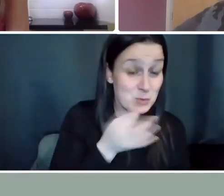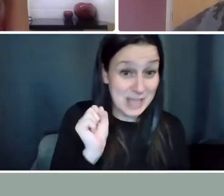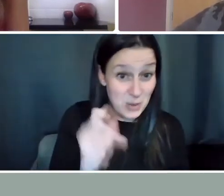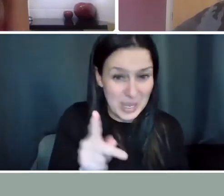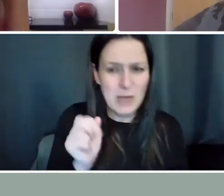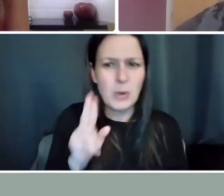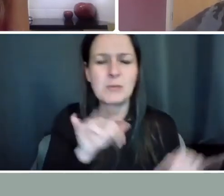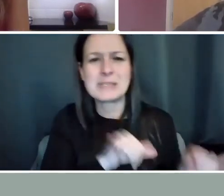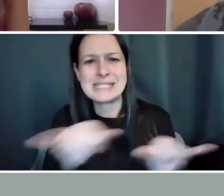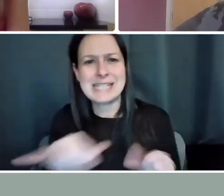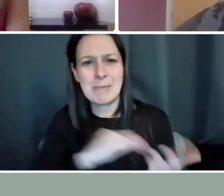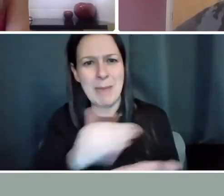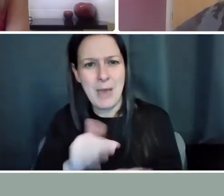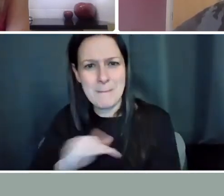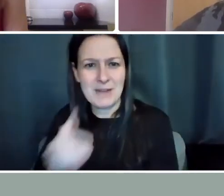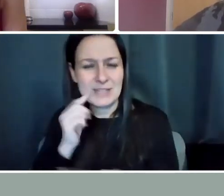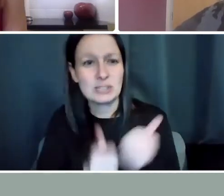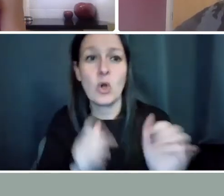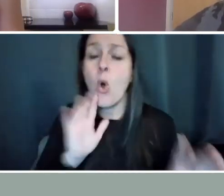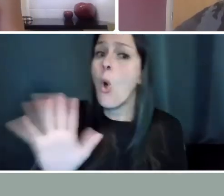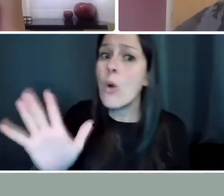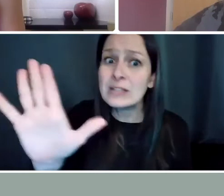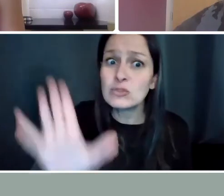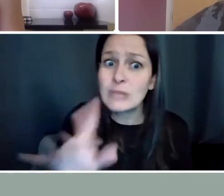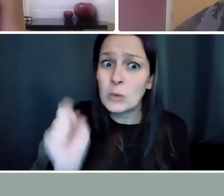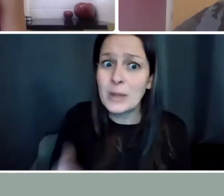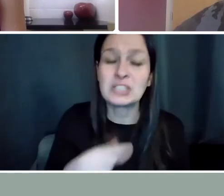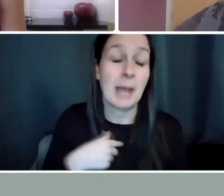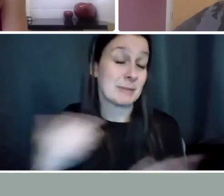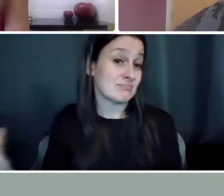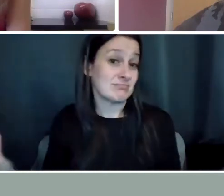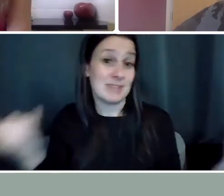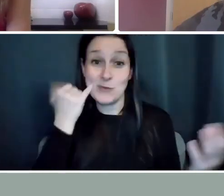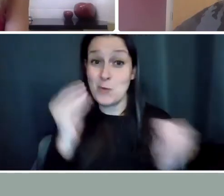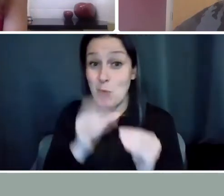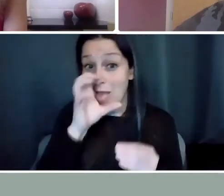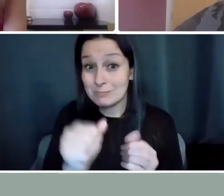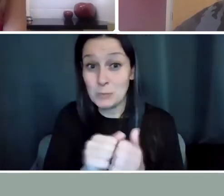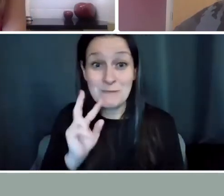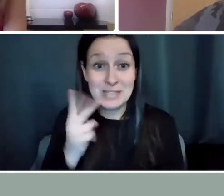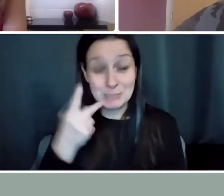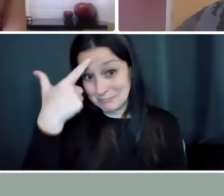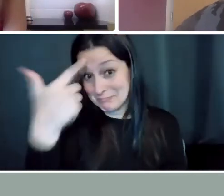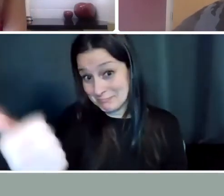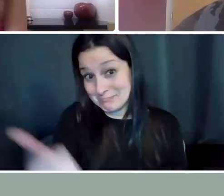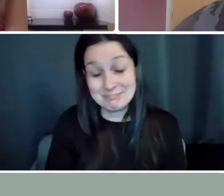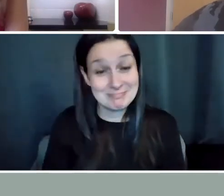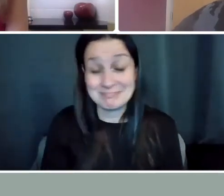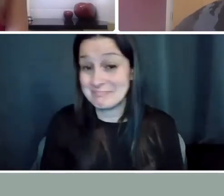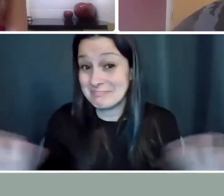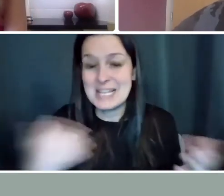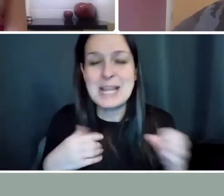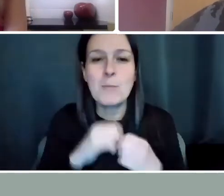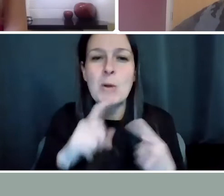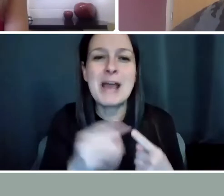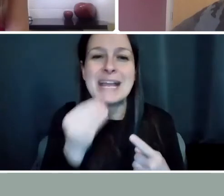of servings of each? Oh, no, that's a great question. No, I mean, hey, if you're more into veggies, go for it. I mean, I think it's more about